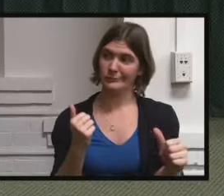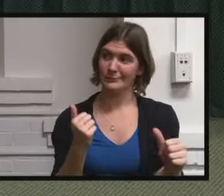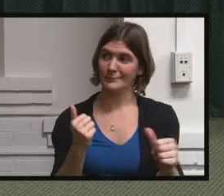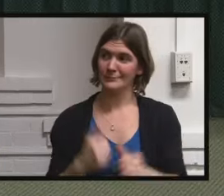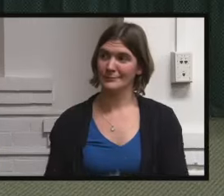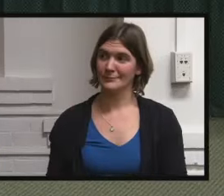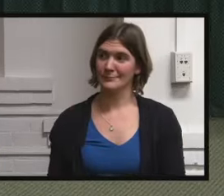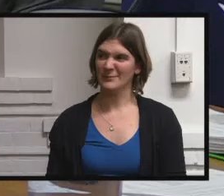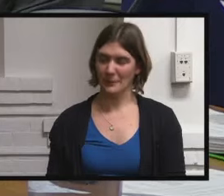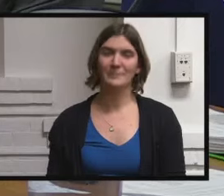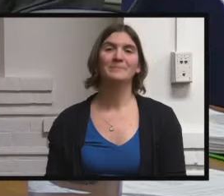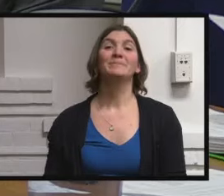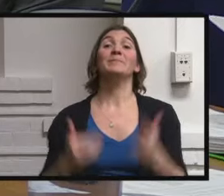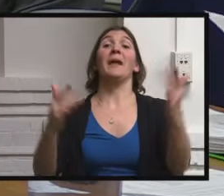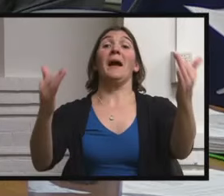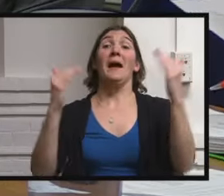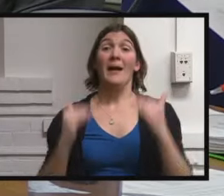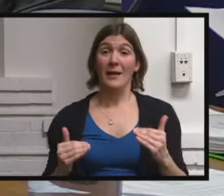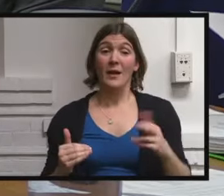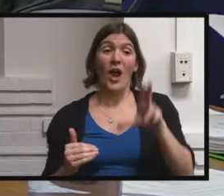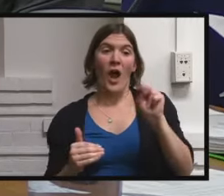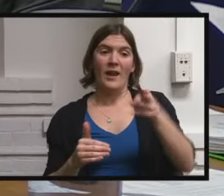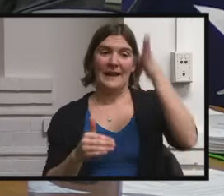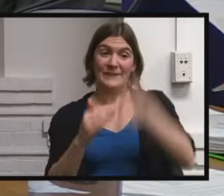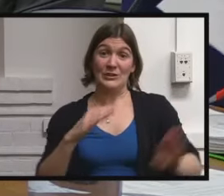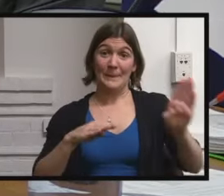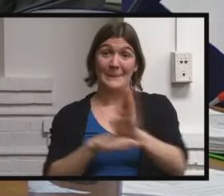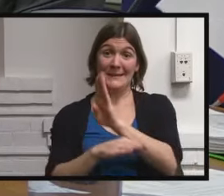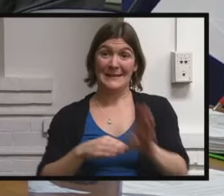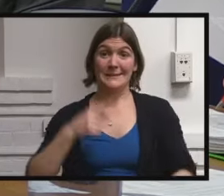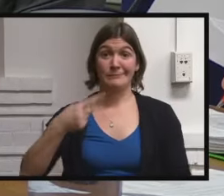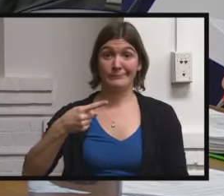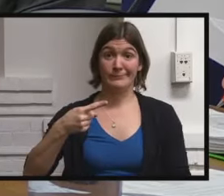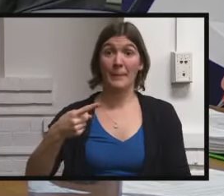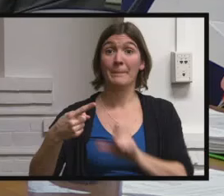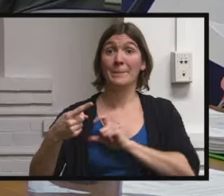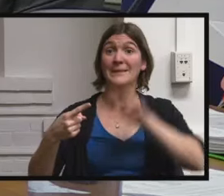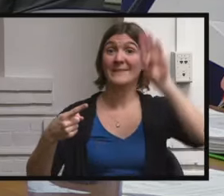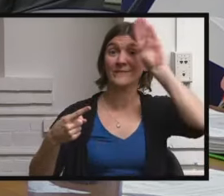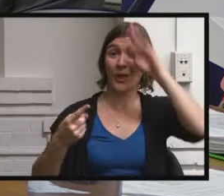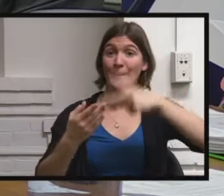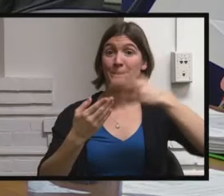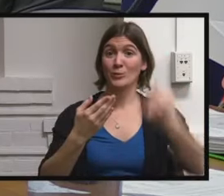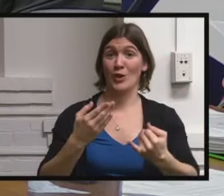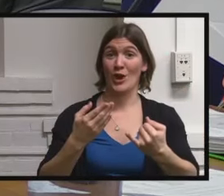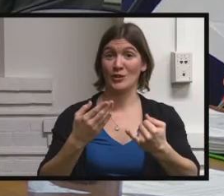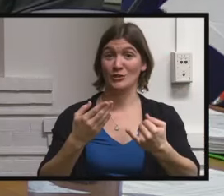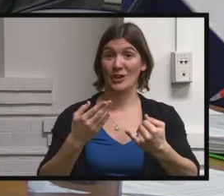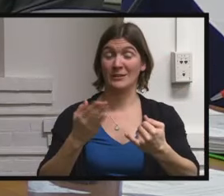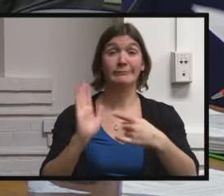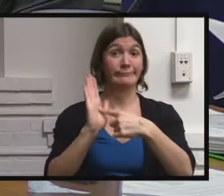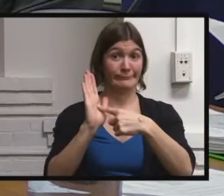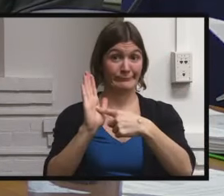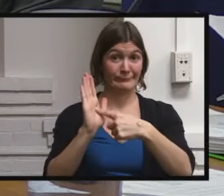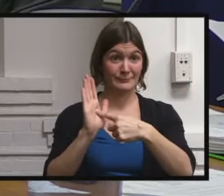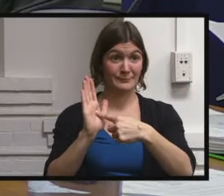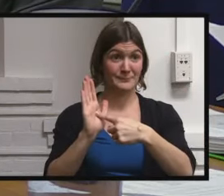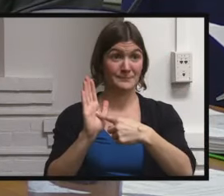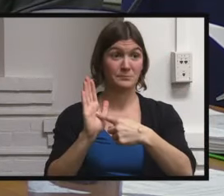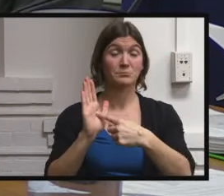carries 4-0. Under unfinished business, police fire facilities project is on the agenda